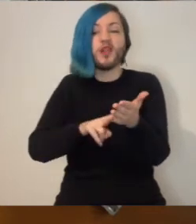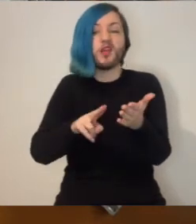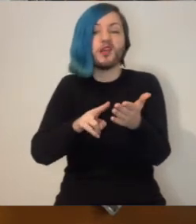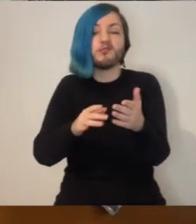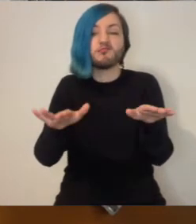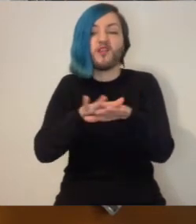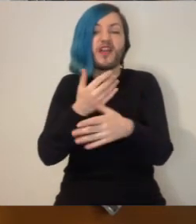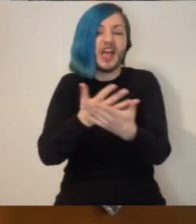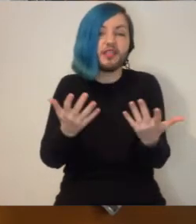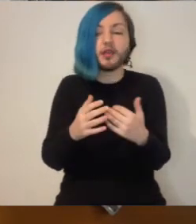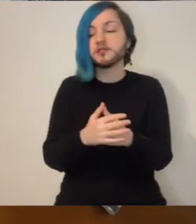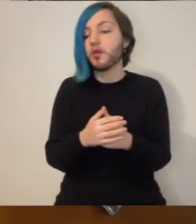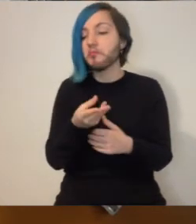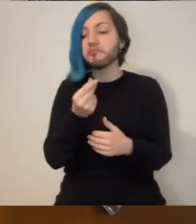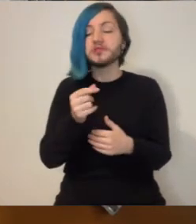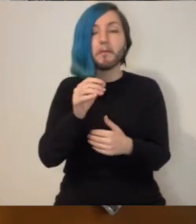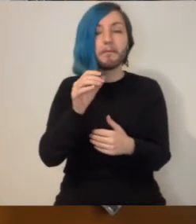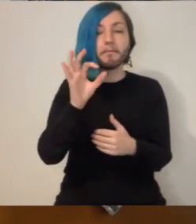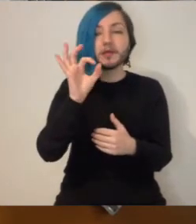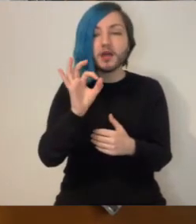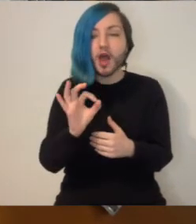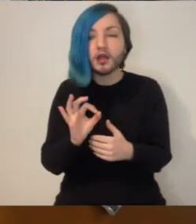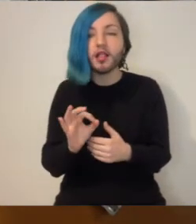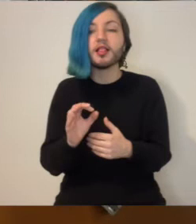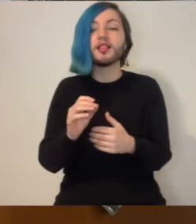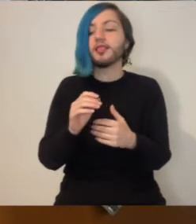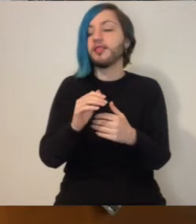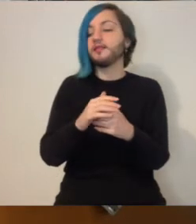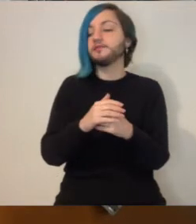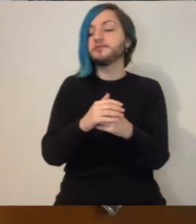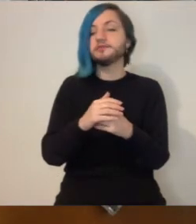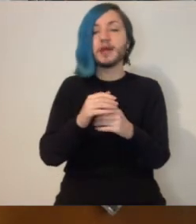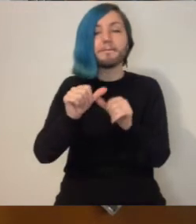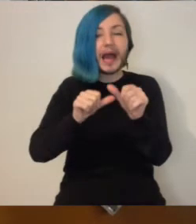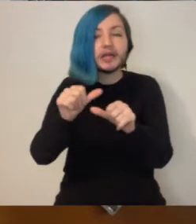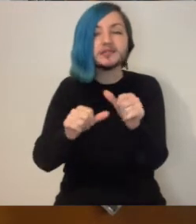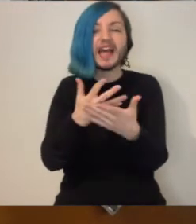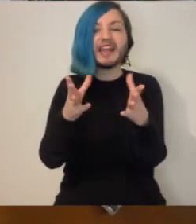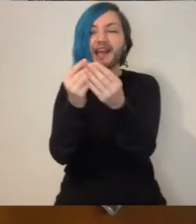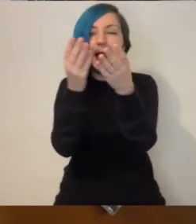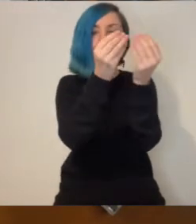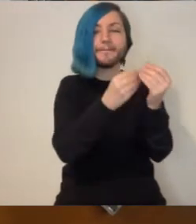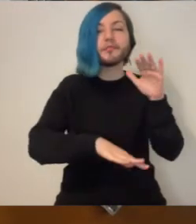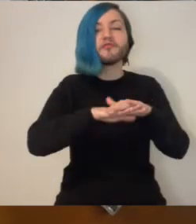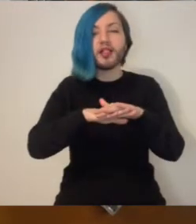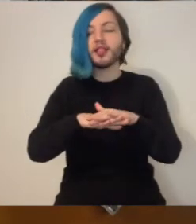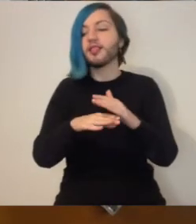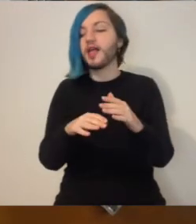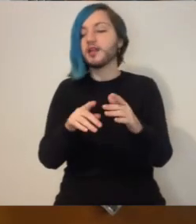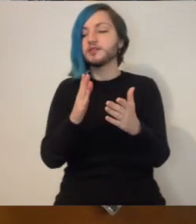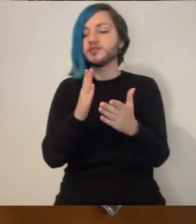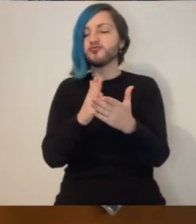tip over anything. So I might just add a few little circles and patterns just to fill in any tiny